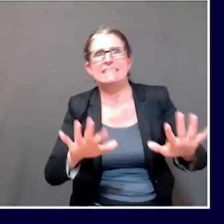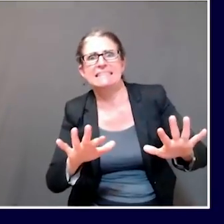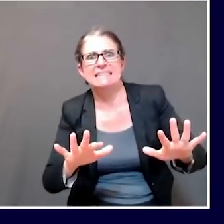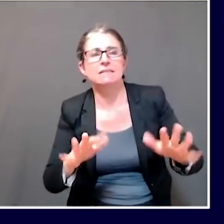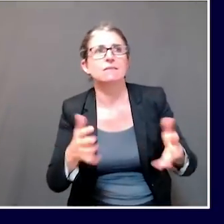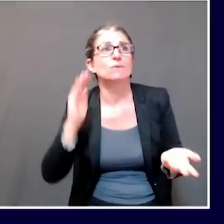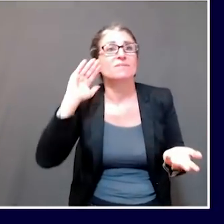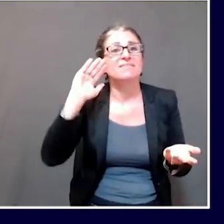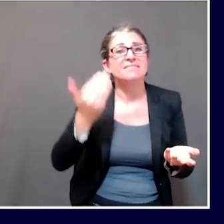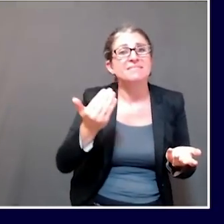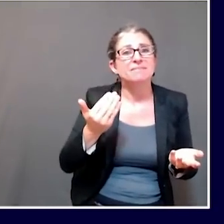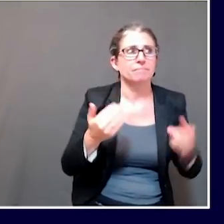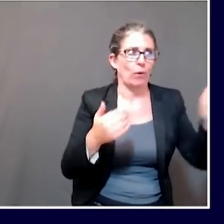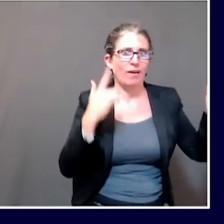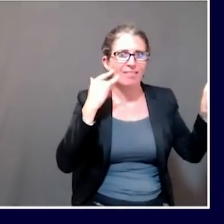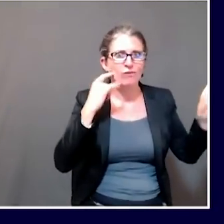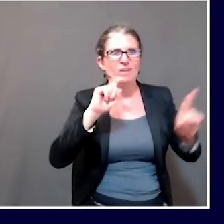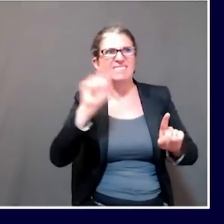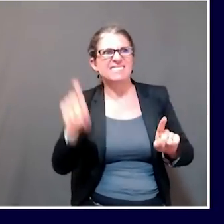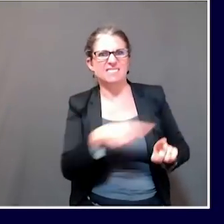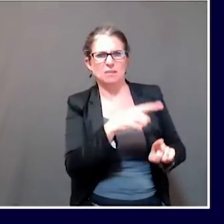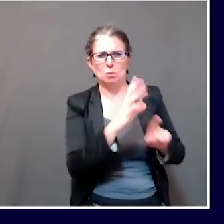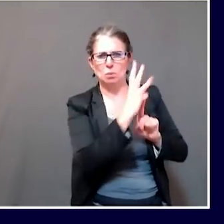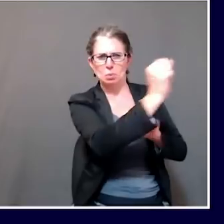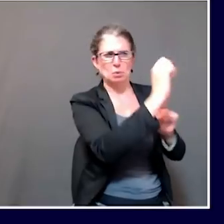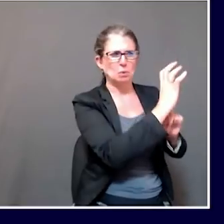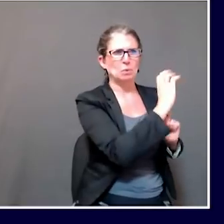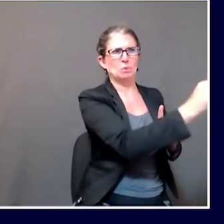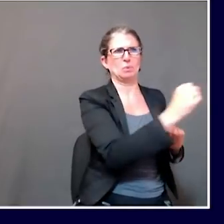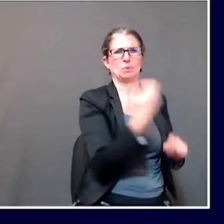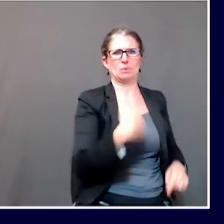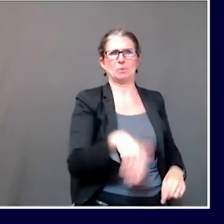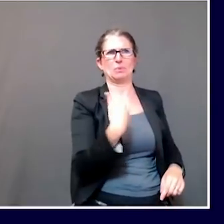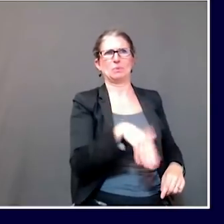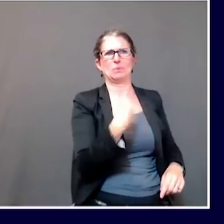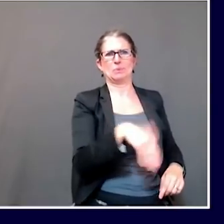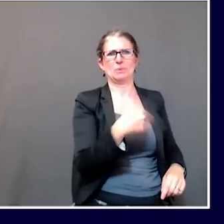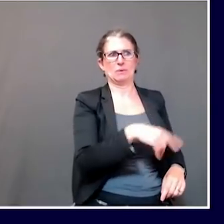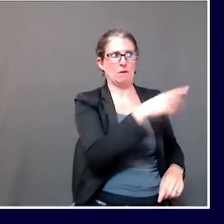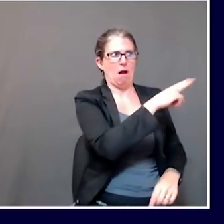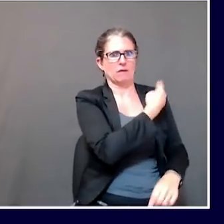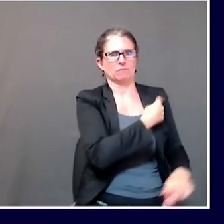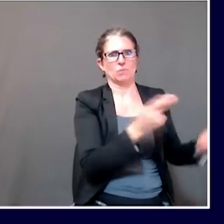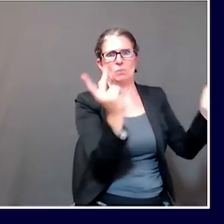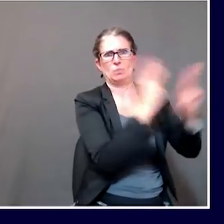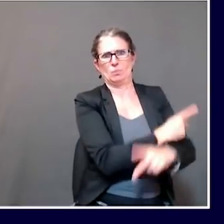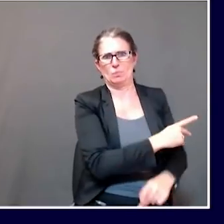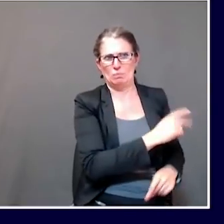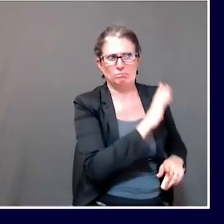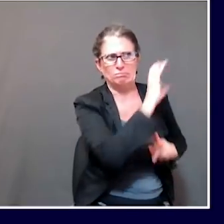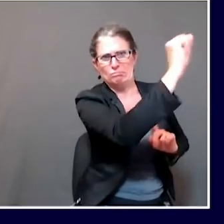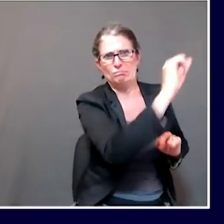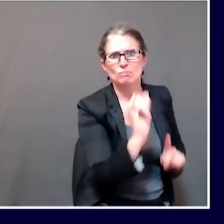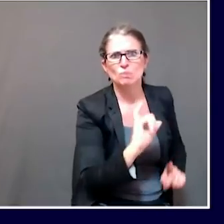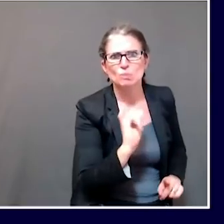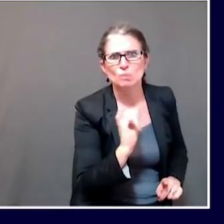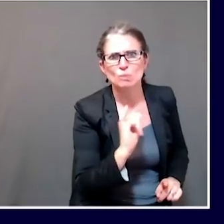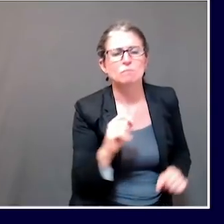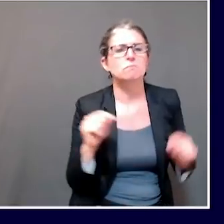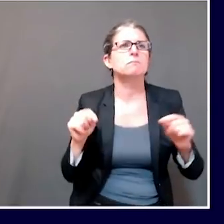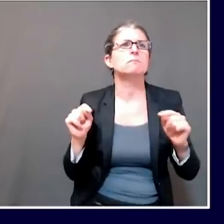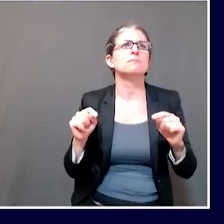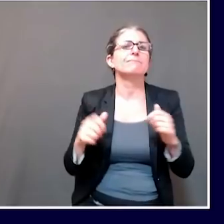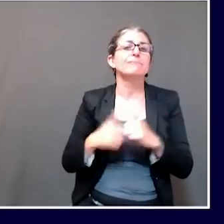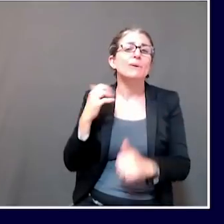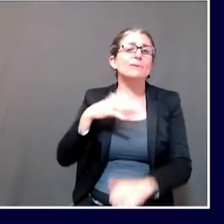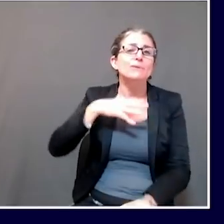been a spike in cases, there's been a subsequent spike in hospitalizations, most typically among the elderly. We have not seen that here